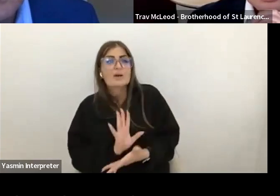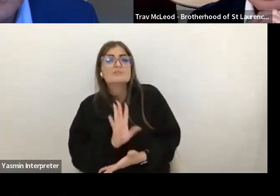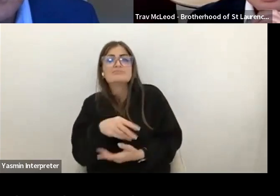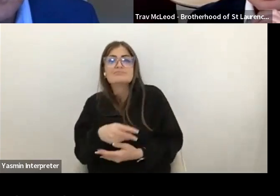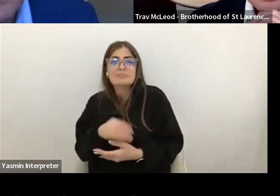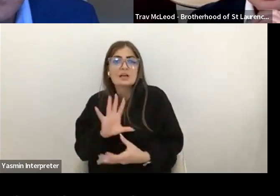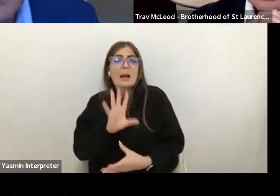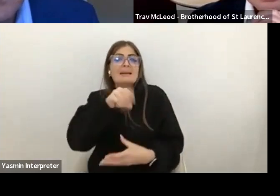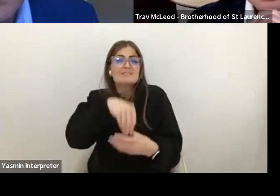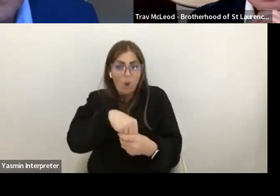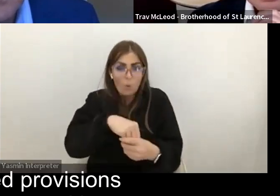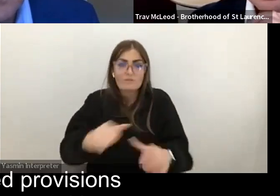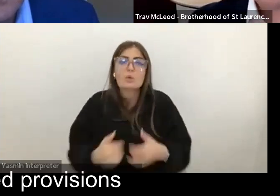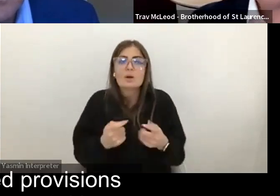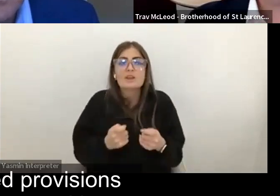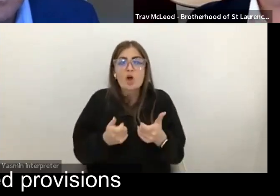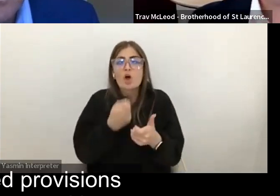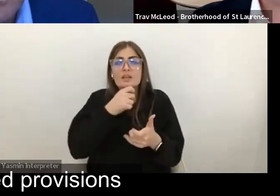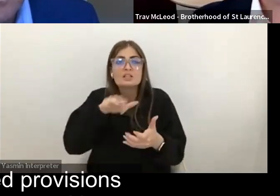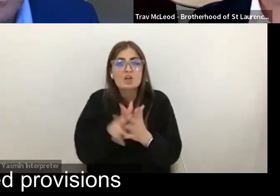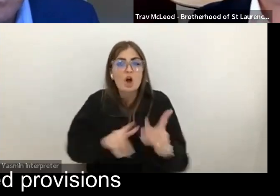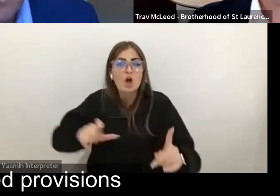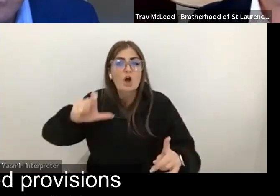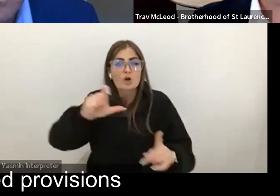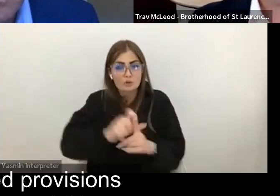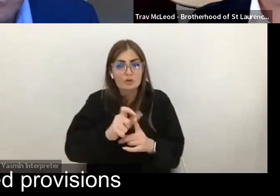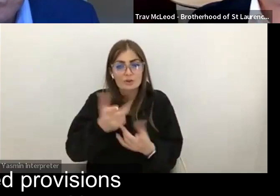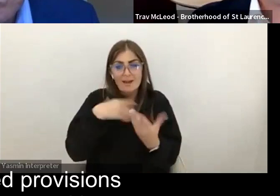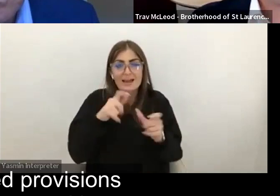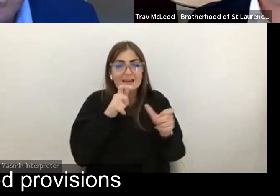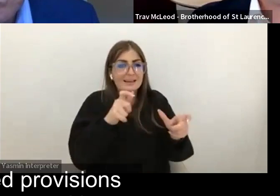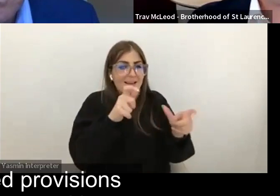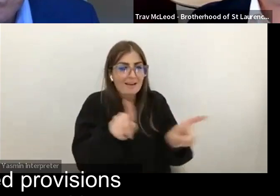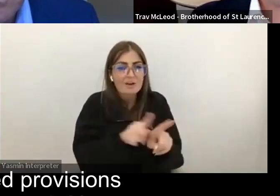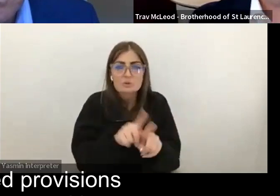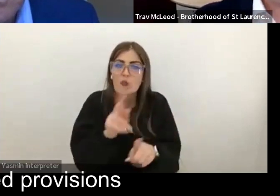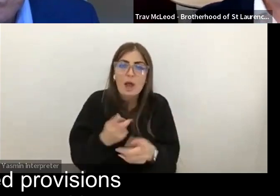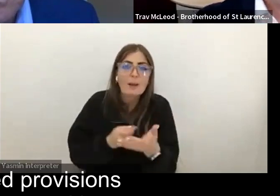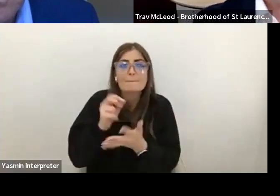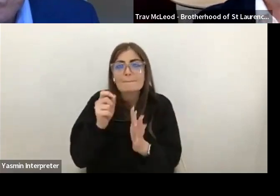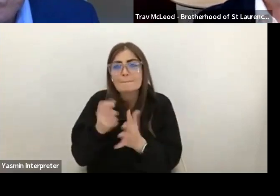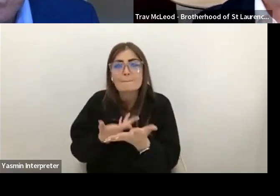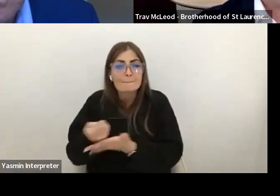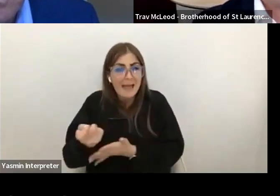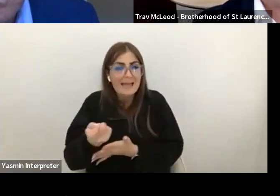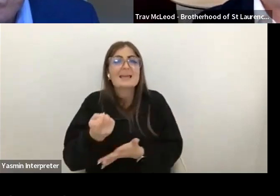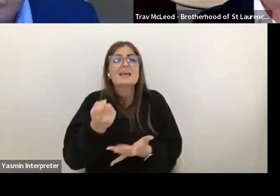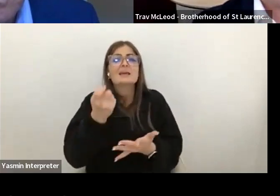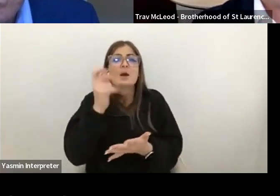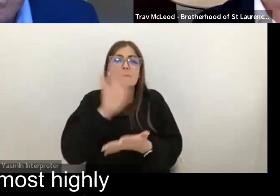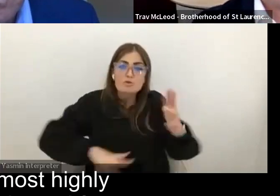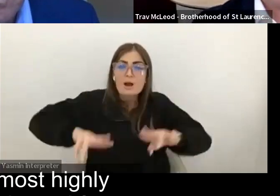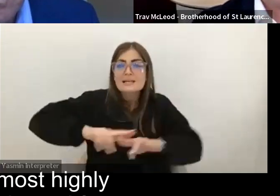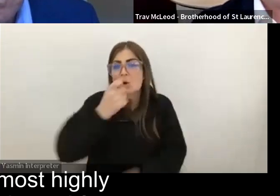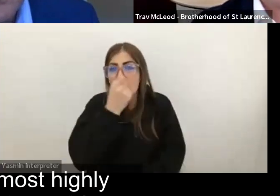childhood education and care, and in related provisions such as paid parental leave. And although we